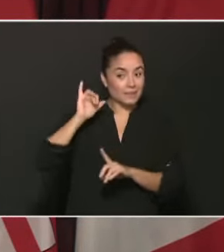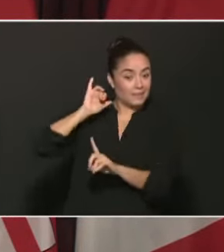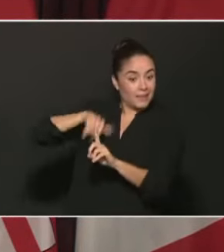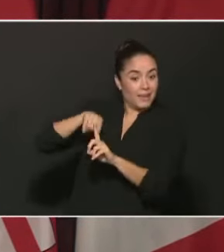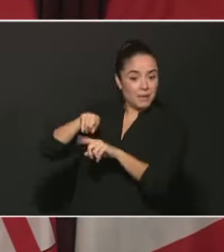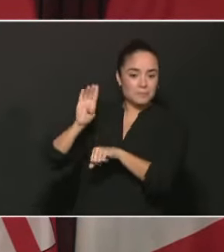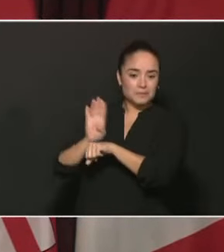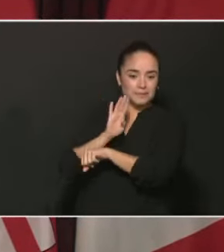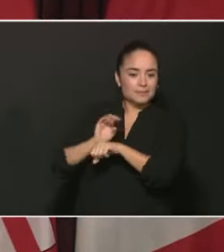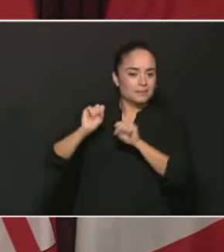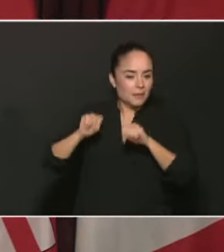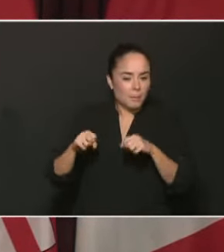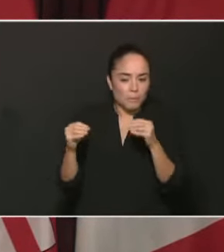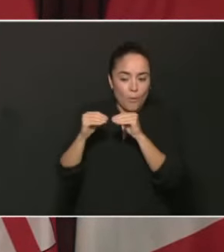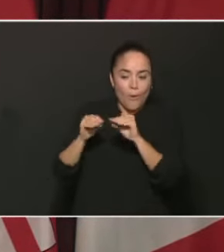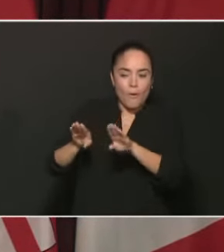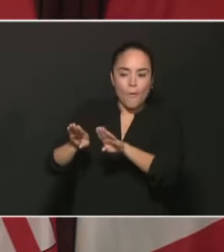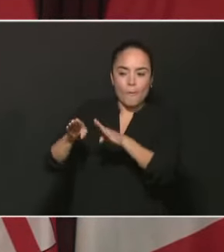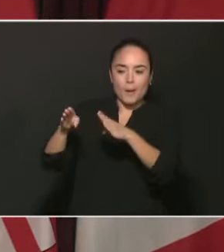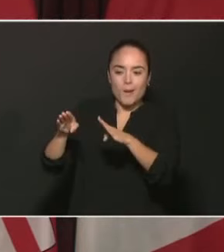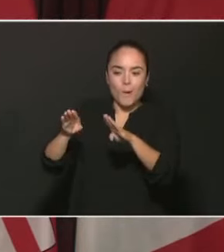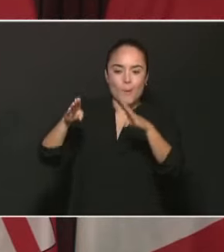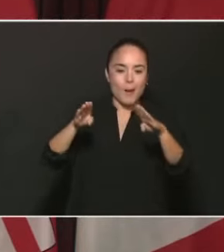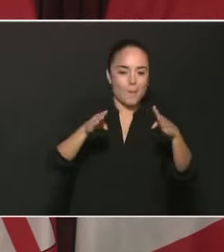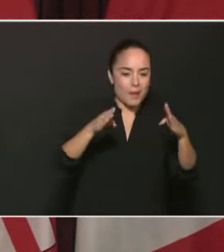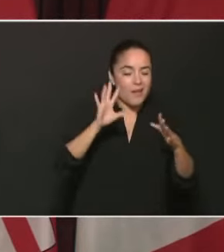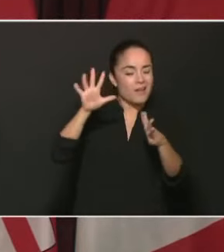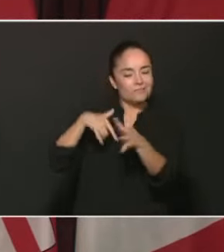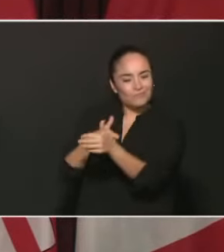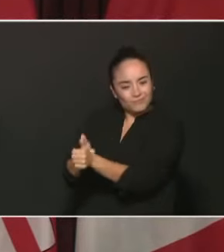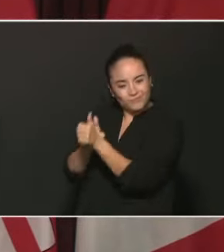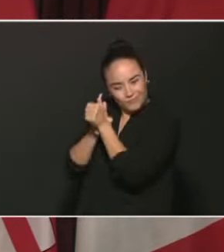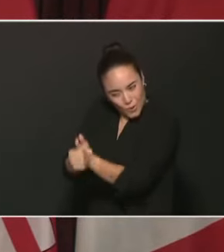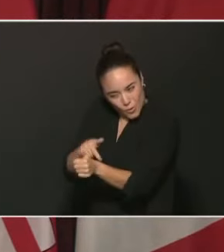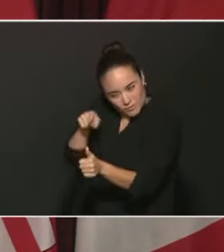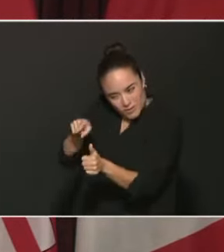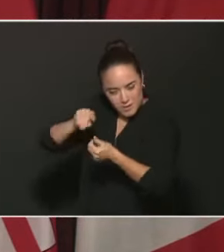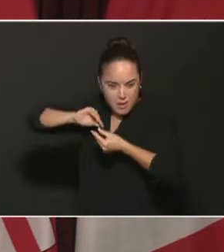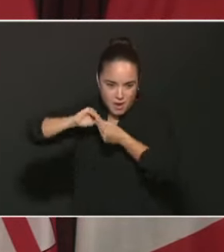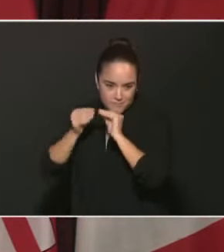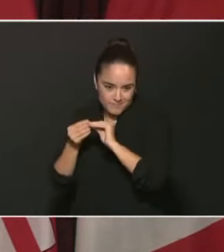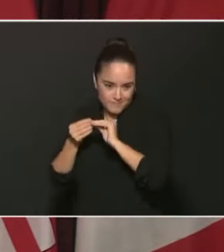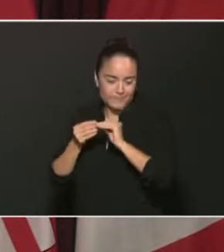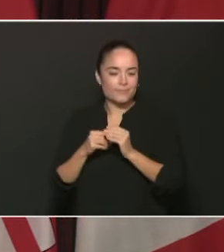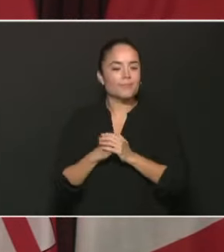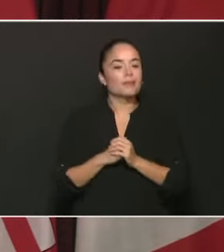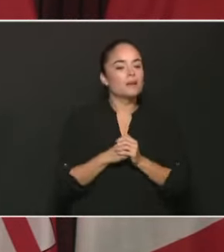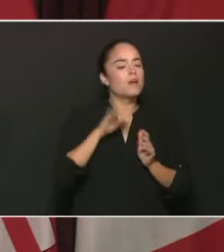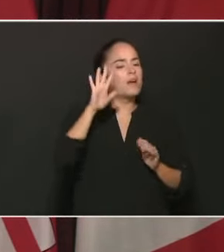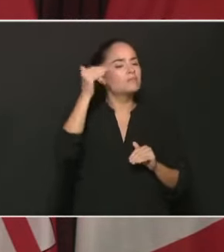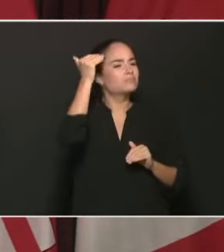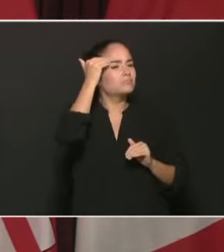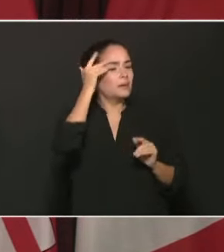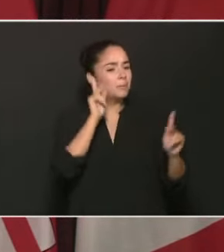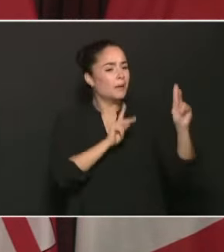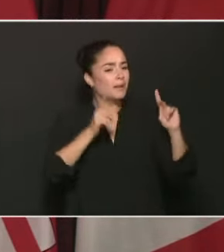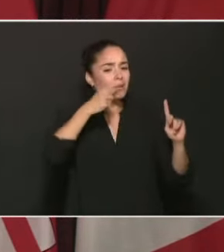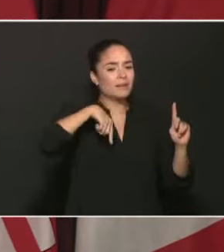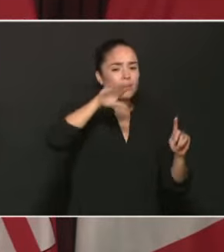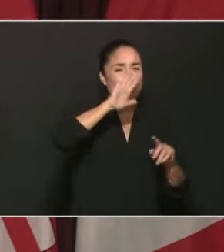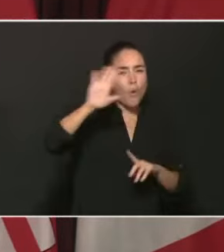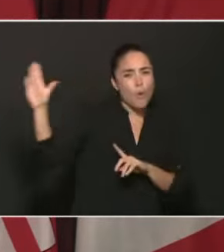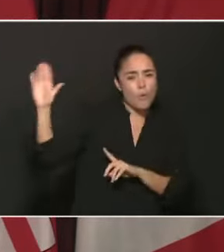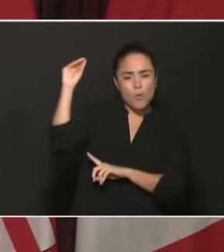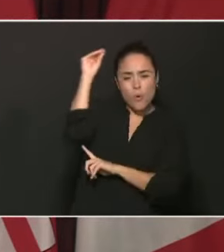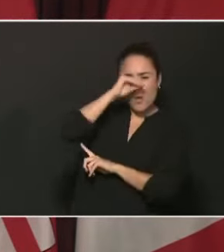again, it's data-driven. I know there's various opinions on when to open up what business over what